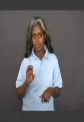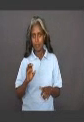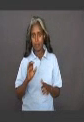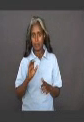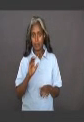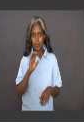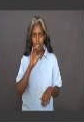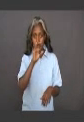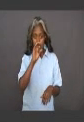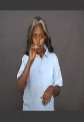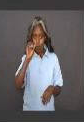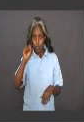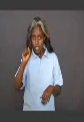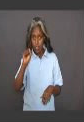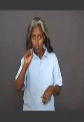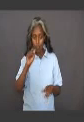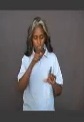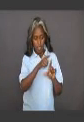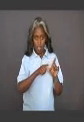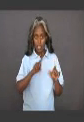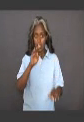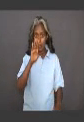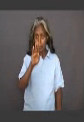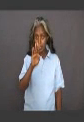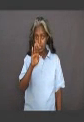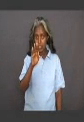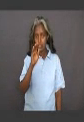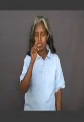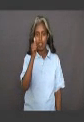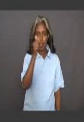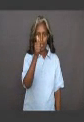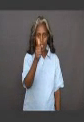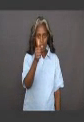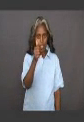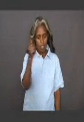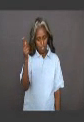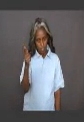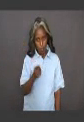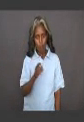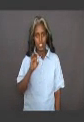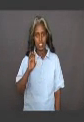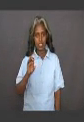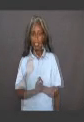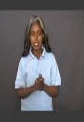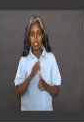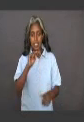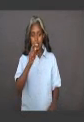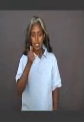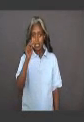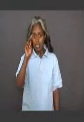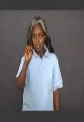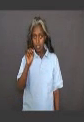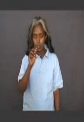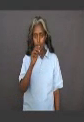cosine of angle beta is A over C. The tangent